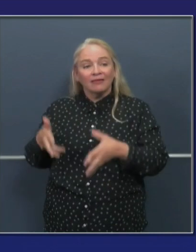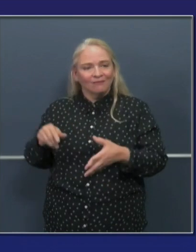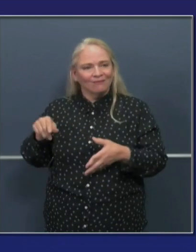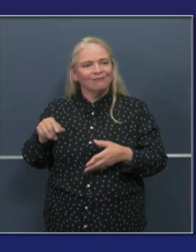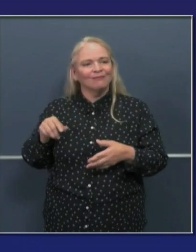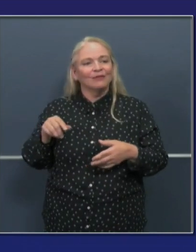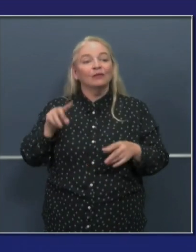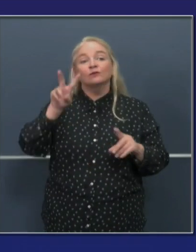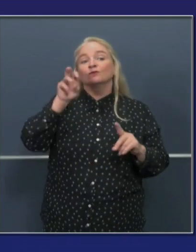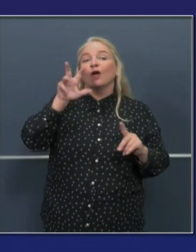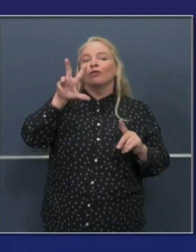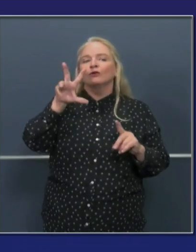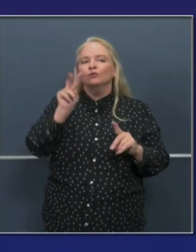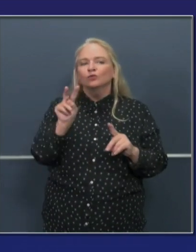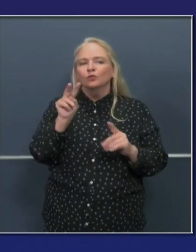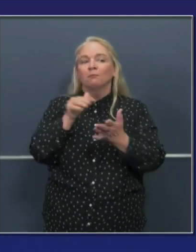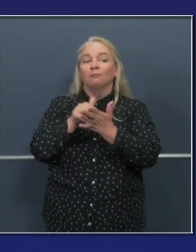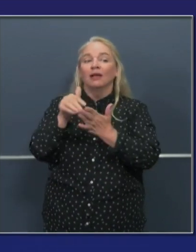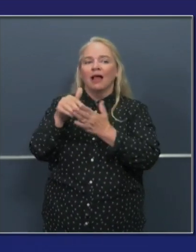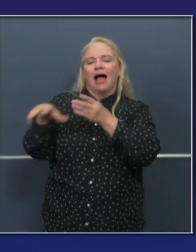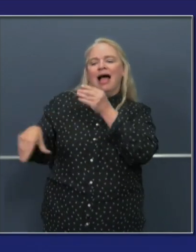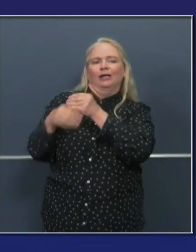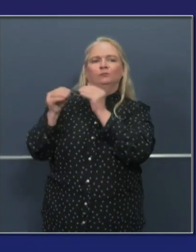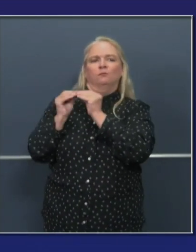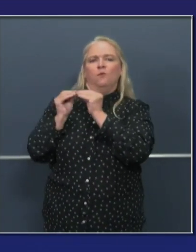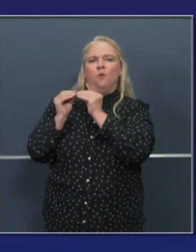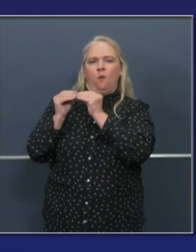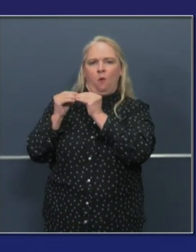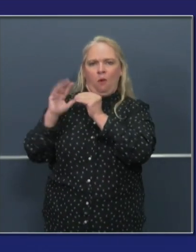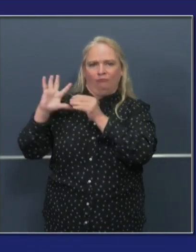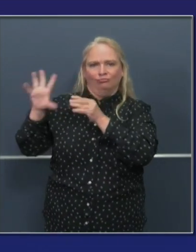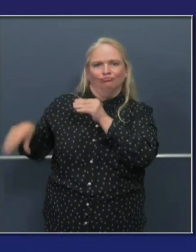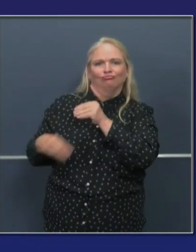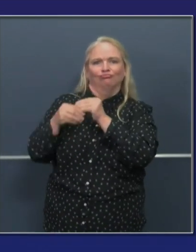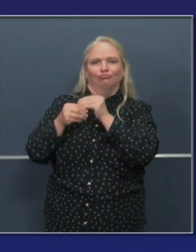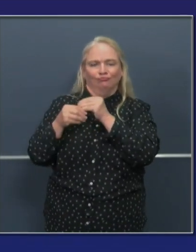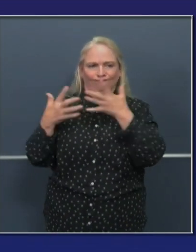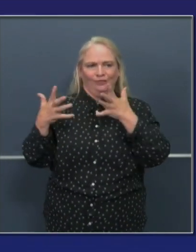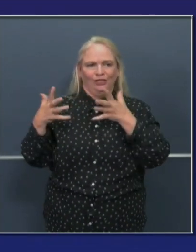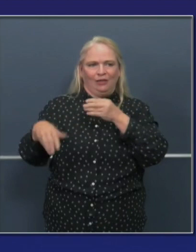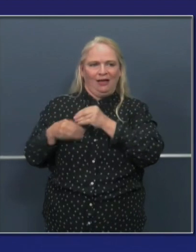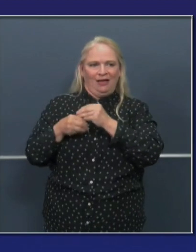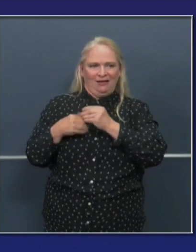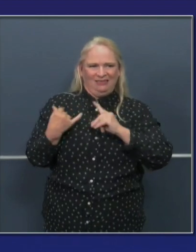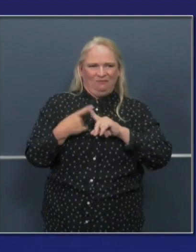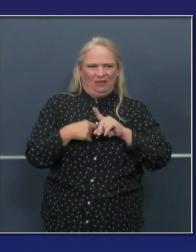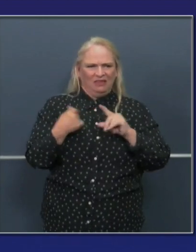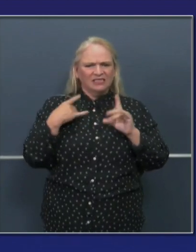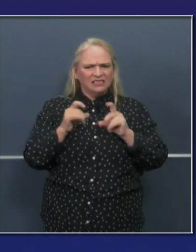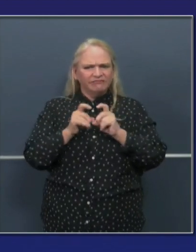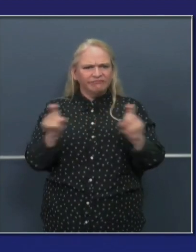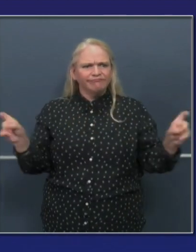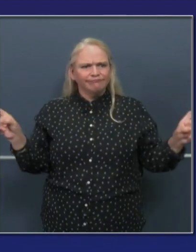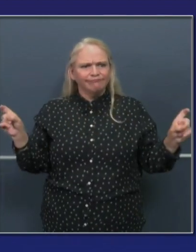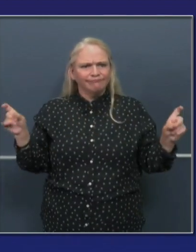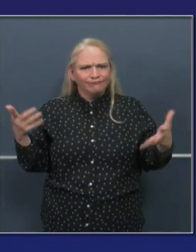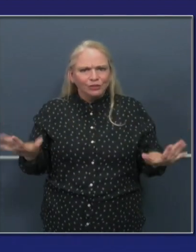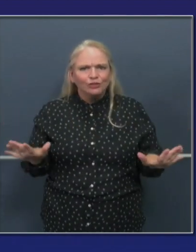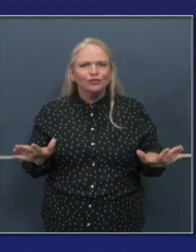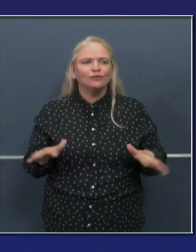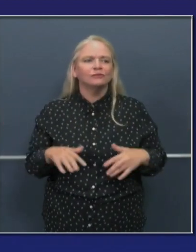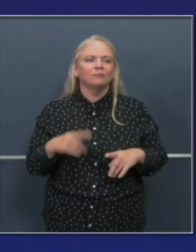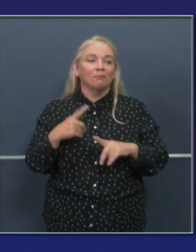million additional procedure masks beyond what we've already distributed, the center slide there, and 46